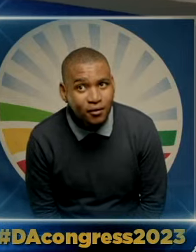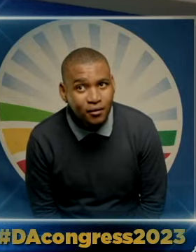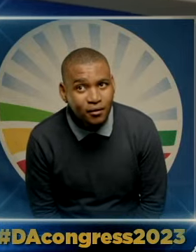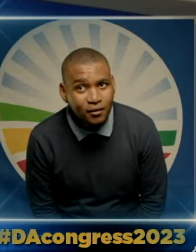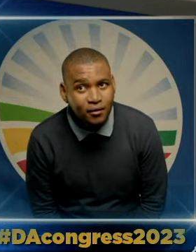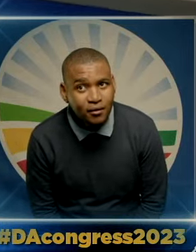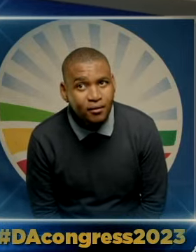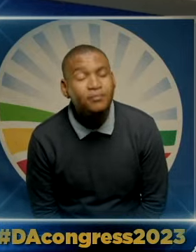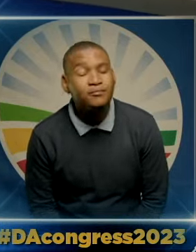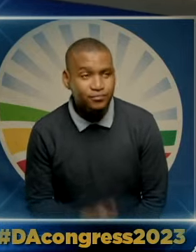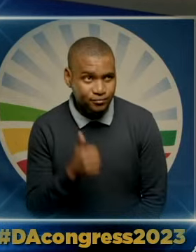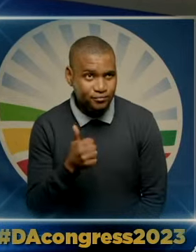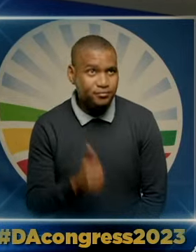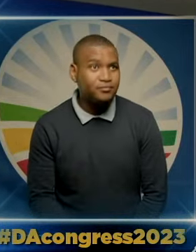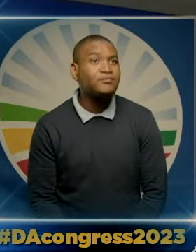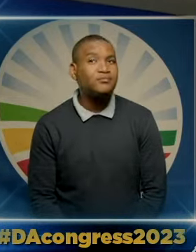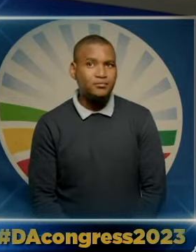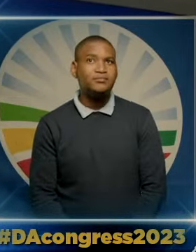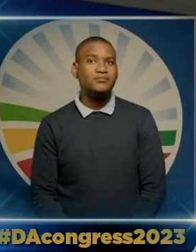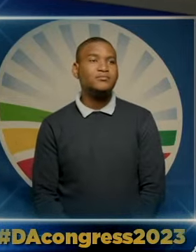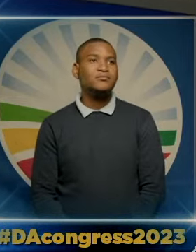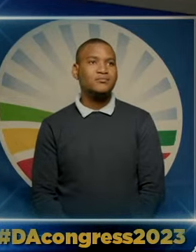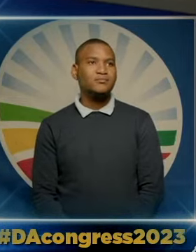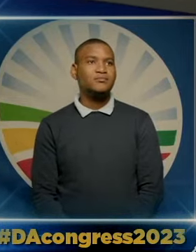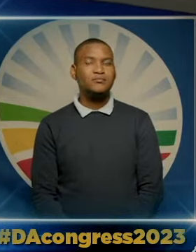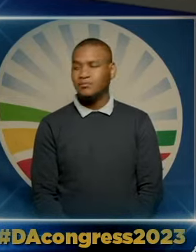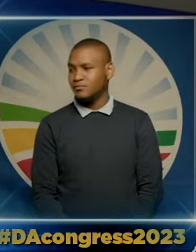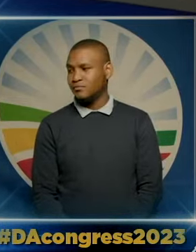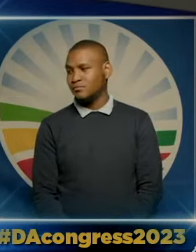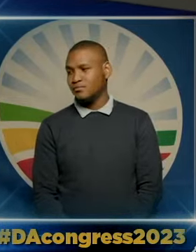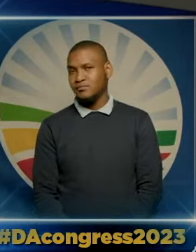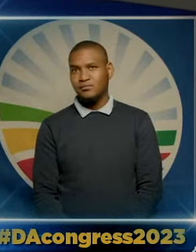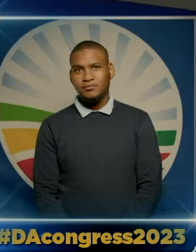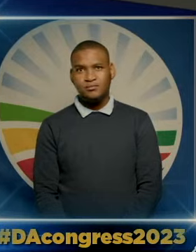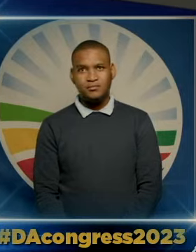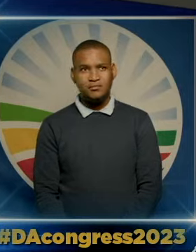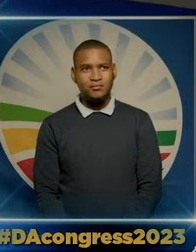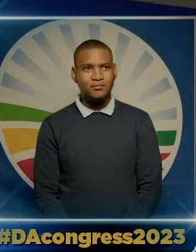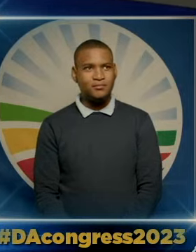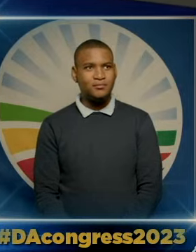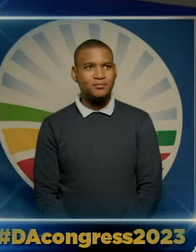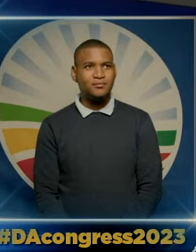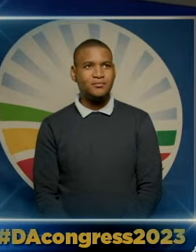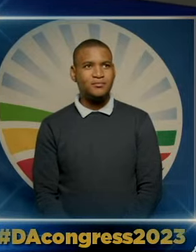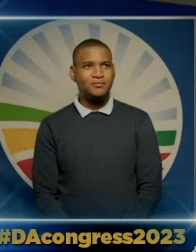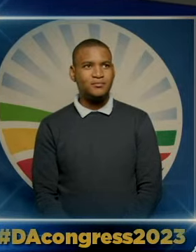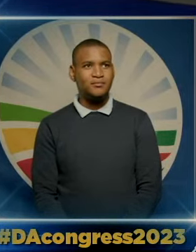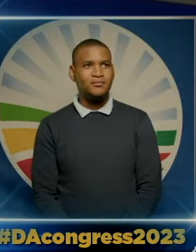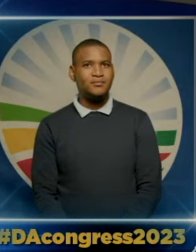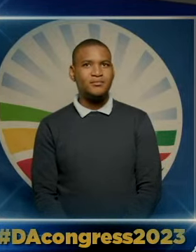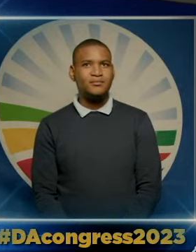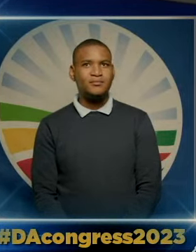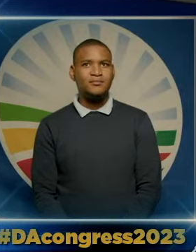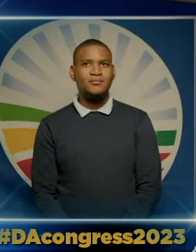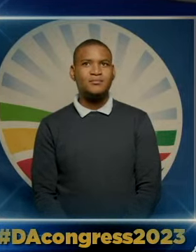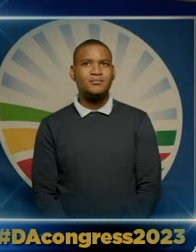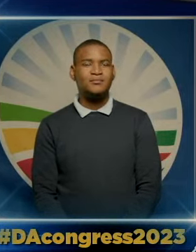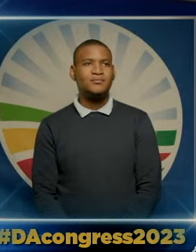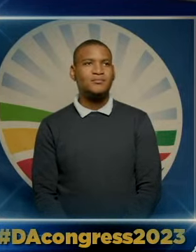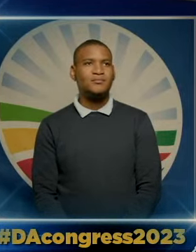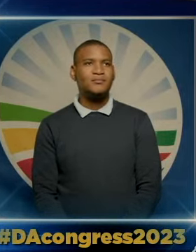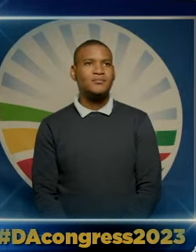And you remember, Nazli, in 2020 when we had our Congress, which was during COVID, we couldn't really